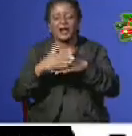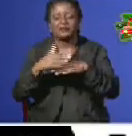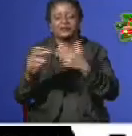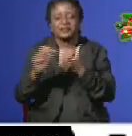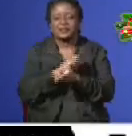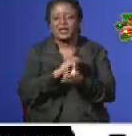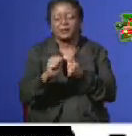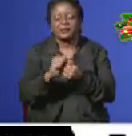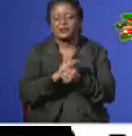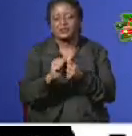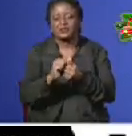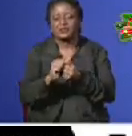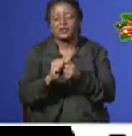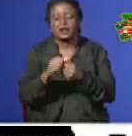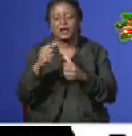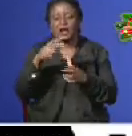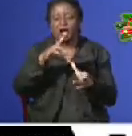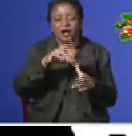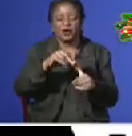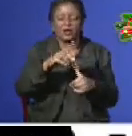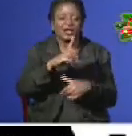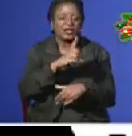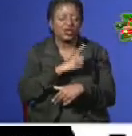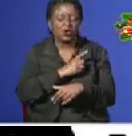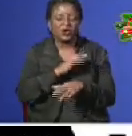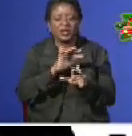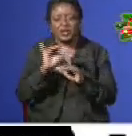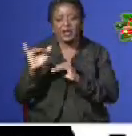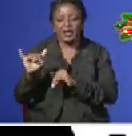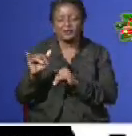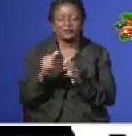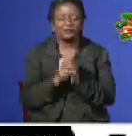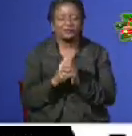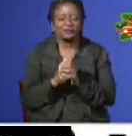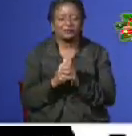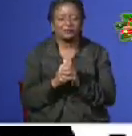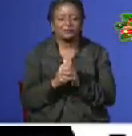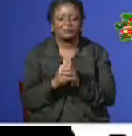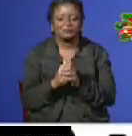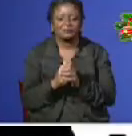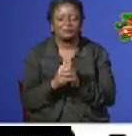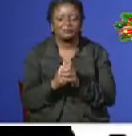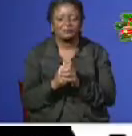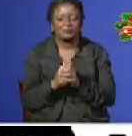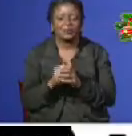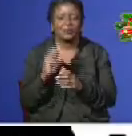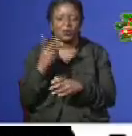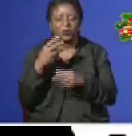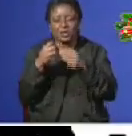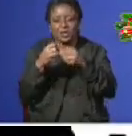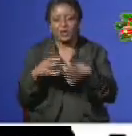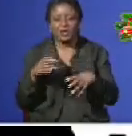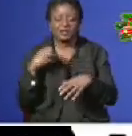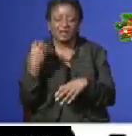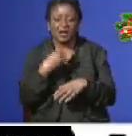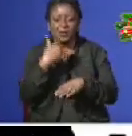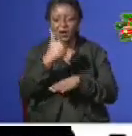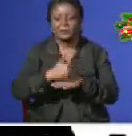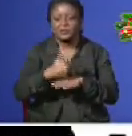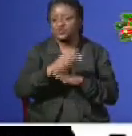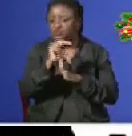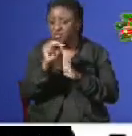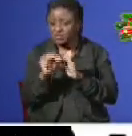behind. Updating the media was the property's chief financial officer, Brenda Dean. We lost our administration building. We